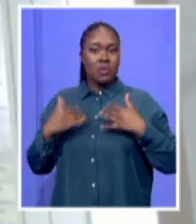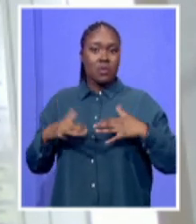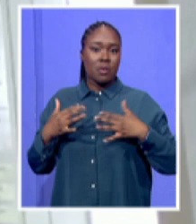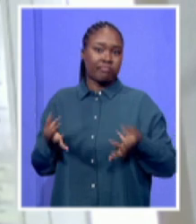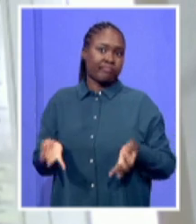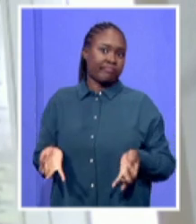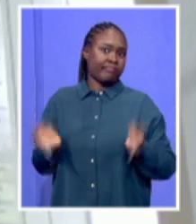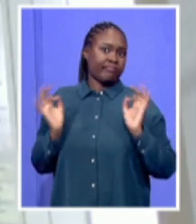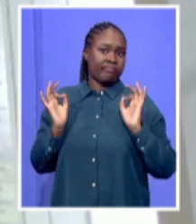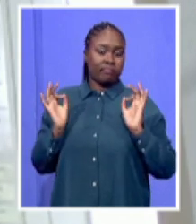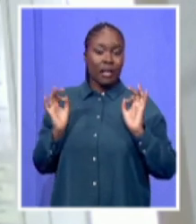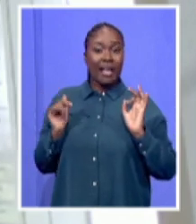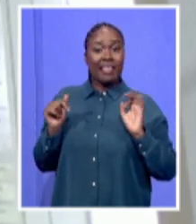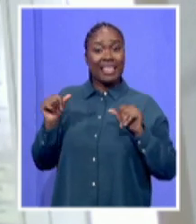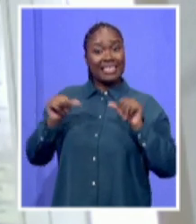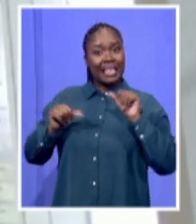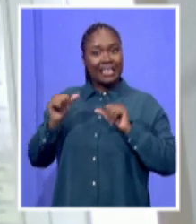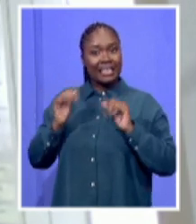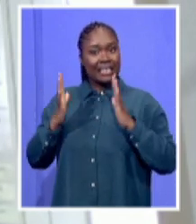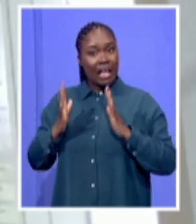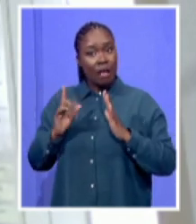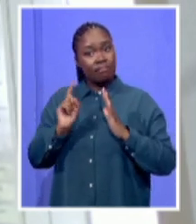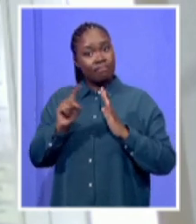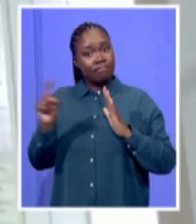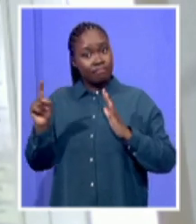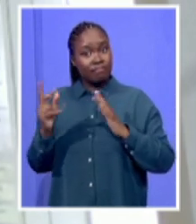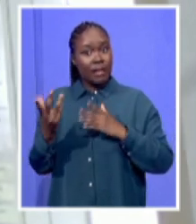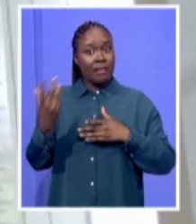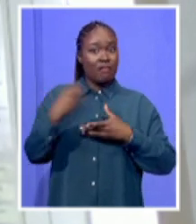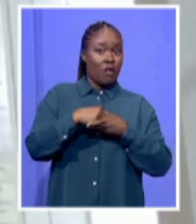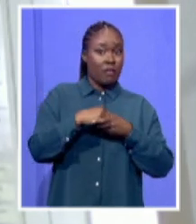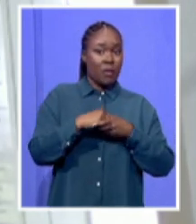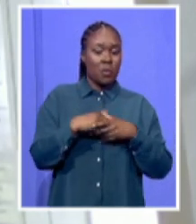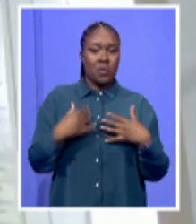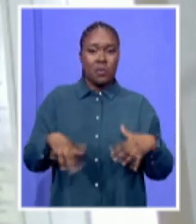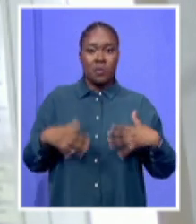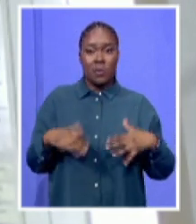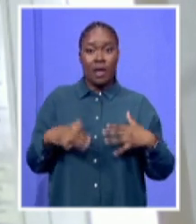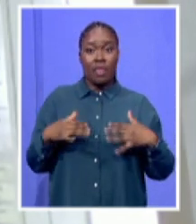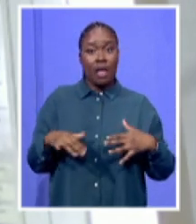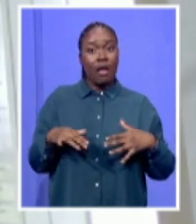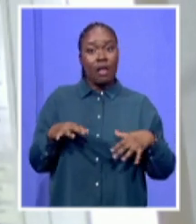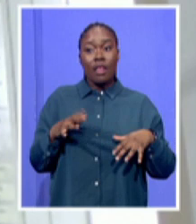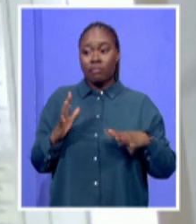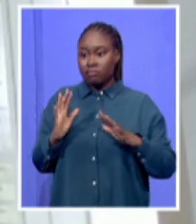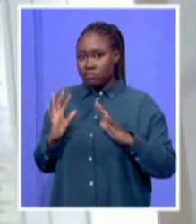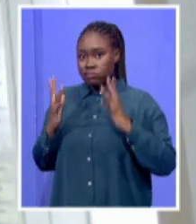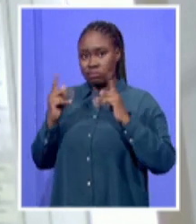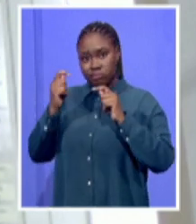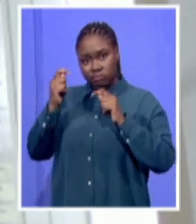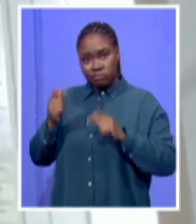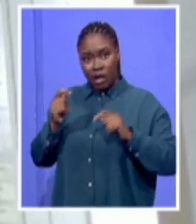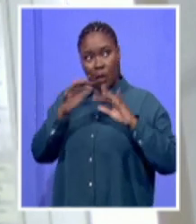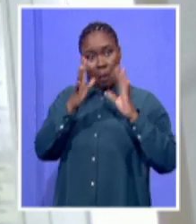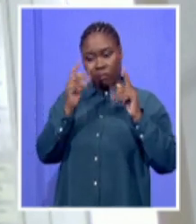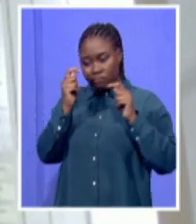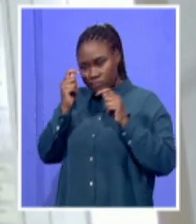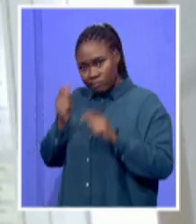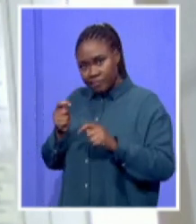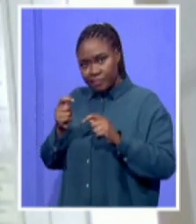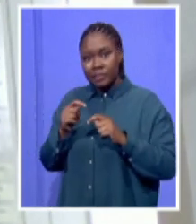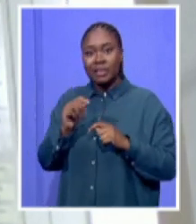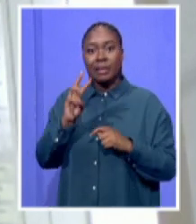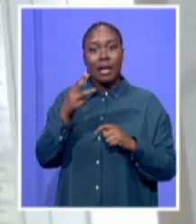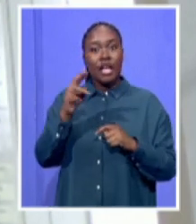science network and the people who are part of those networks are revered around the world. They sit on many committees of the WHO and